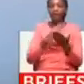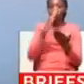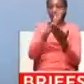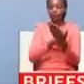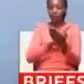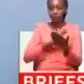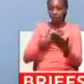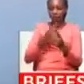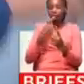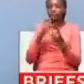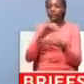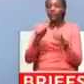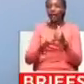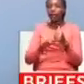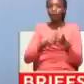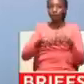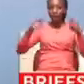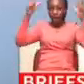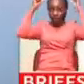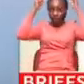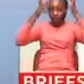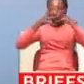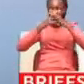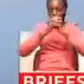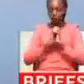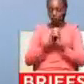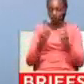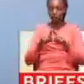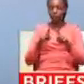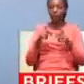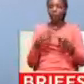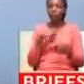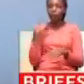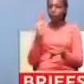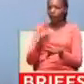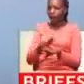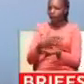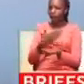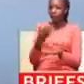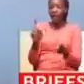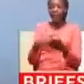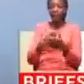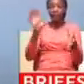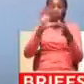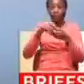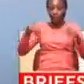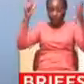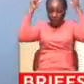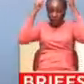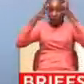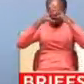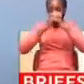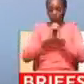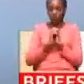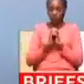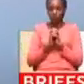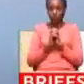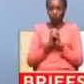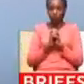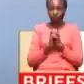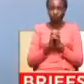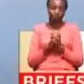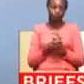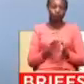we've been talking about the kingdom of darkness, people who have gone into the music industry who are in devil worshipping. Erica Mukiso, of course, who also shared a